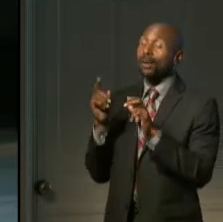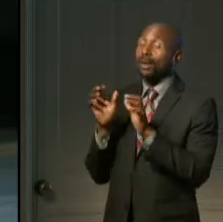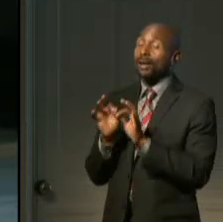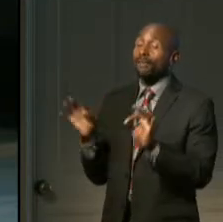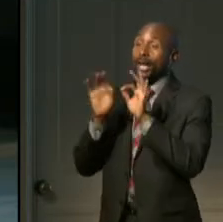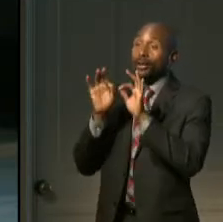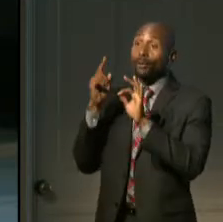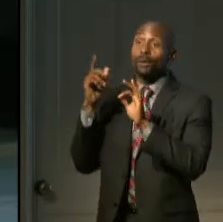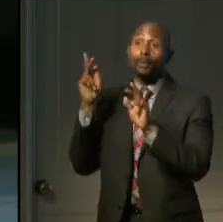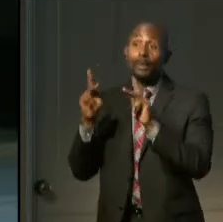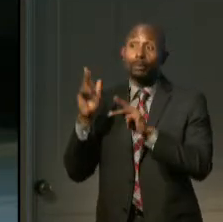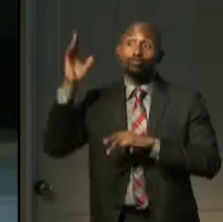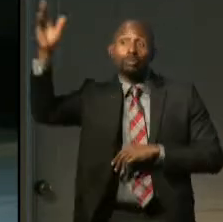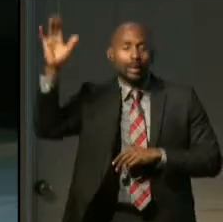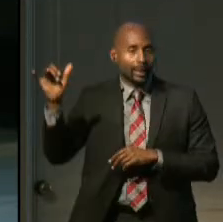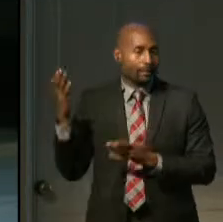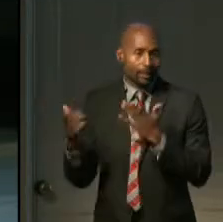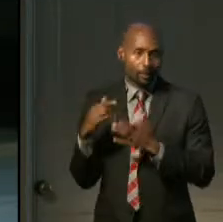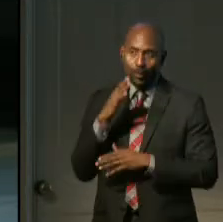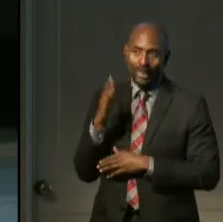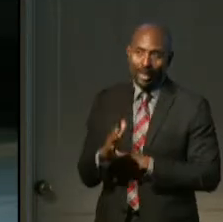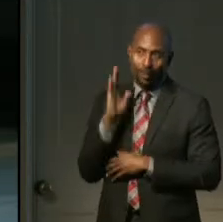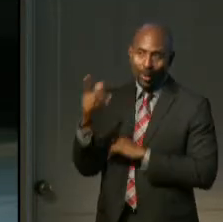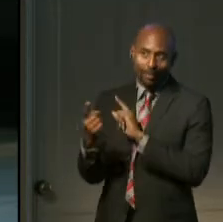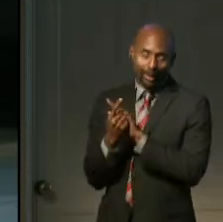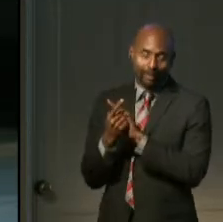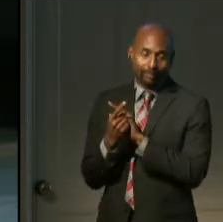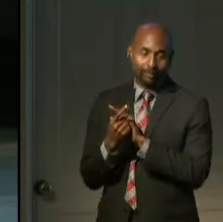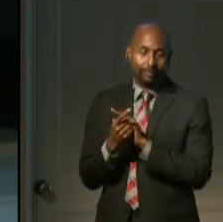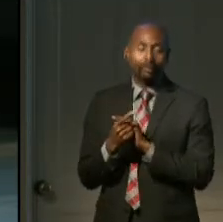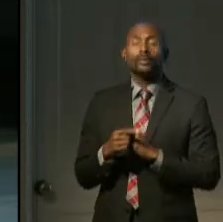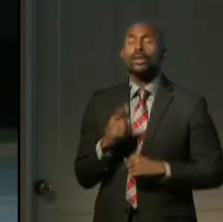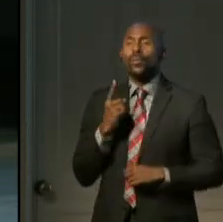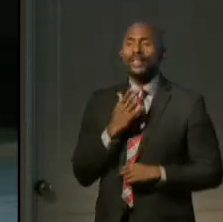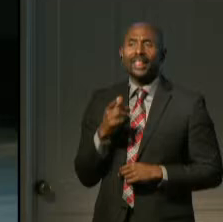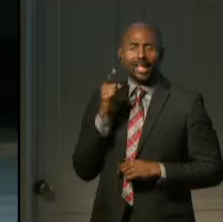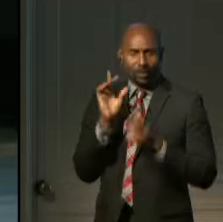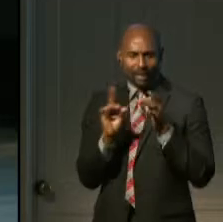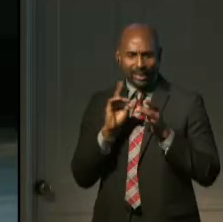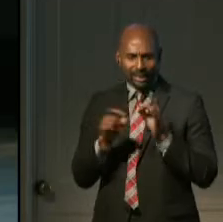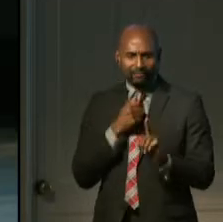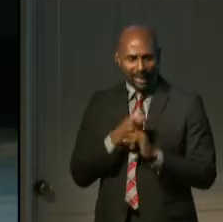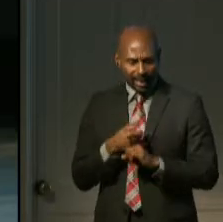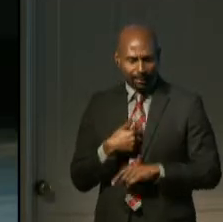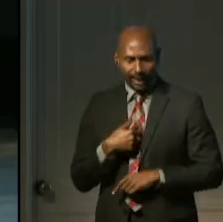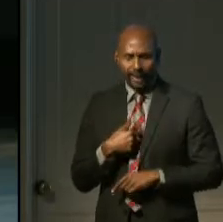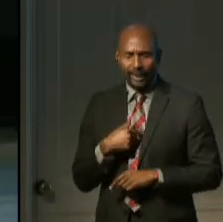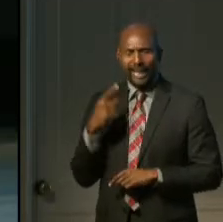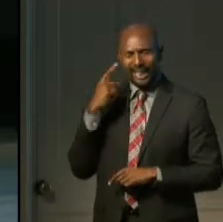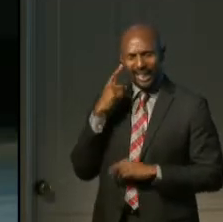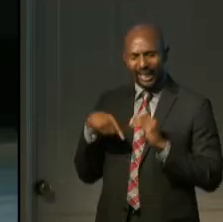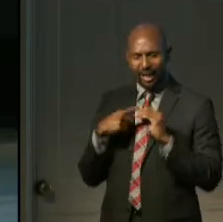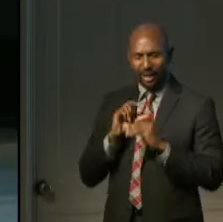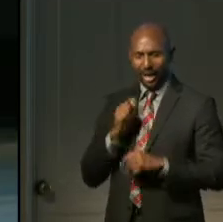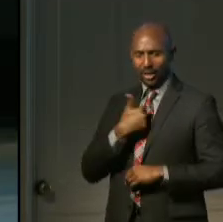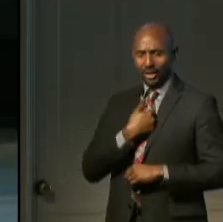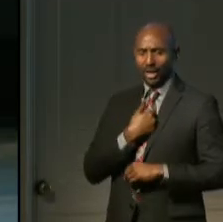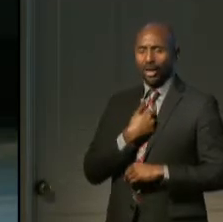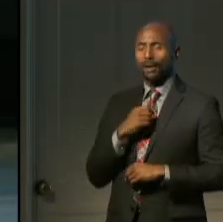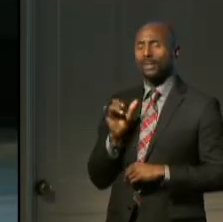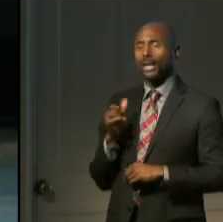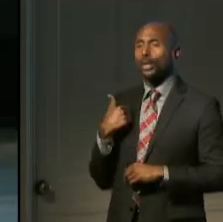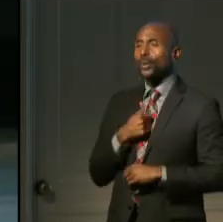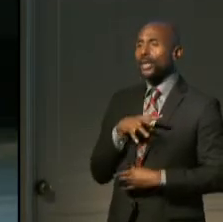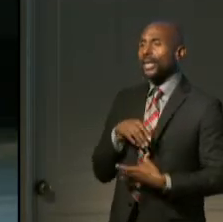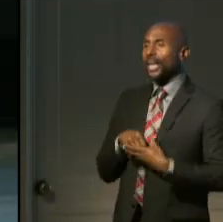never meet. And that made me think about what you said, which really struck me about thinking about ourselves as in the middle